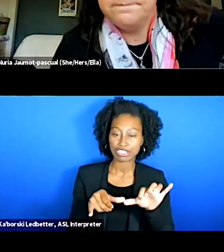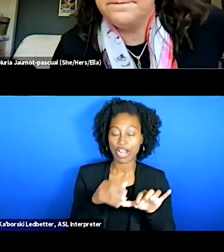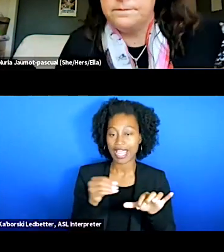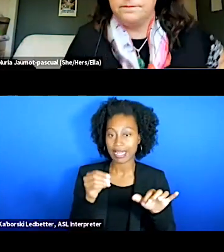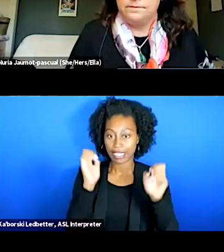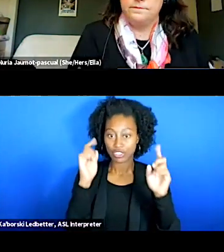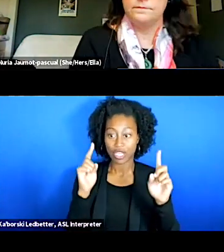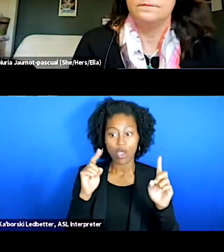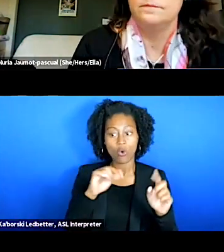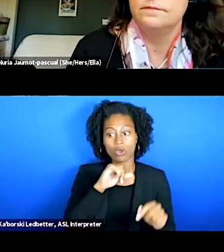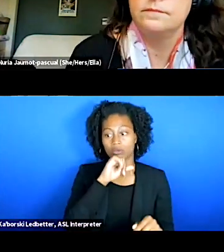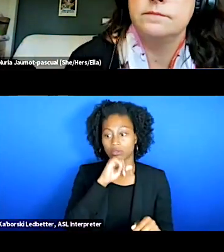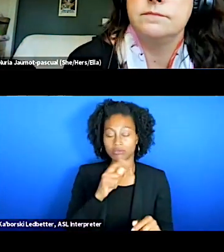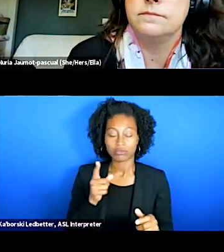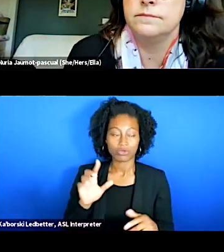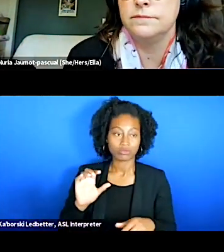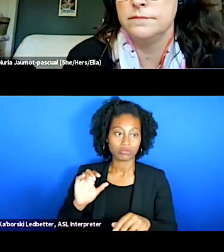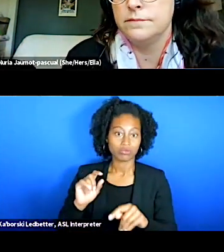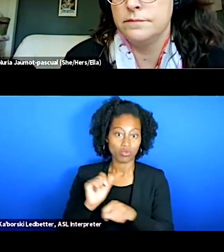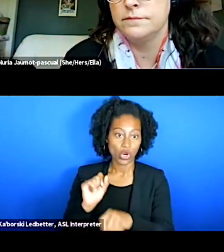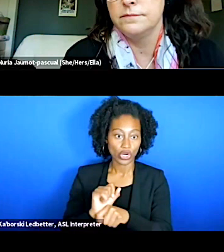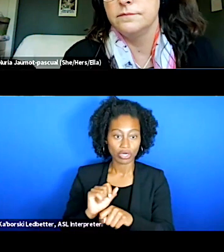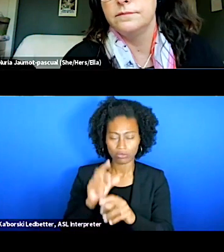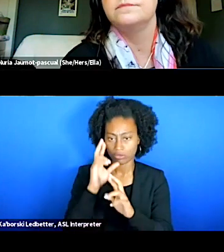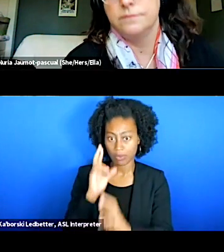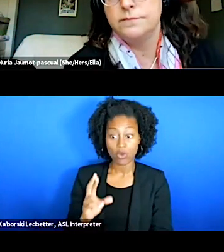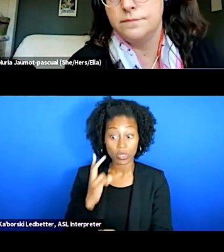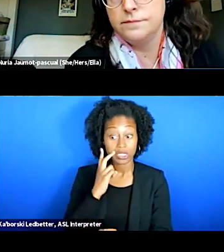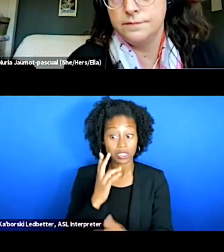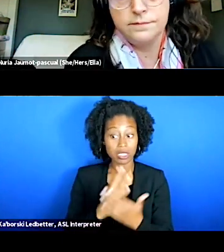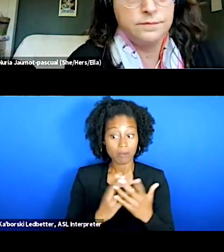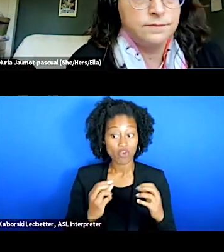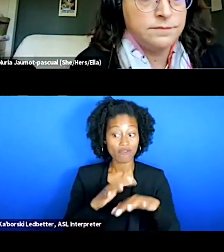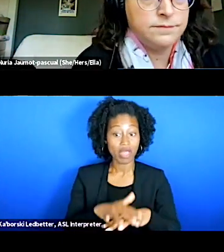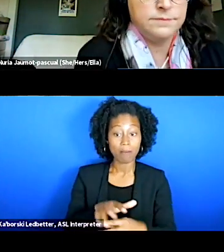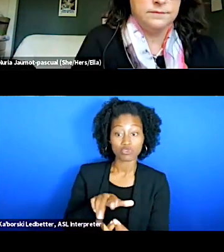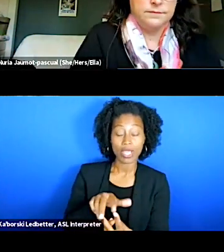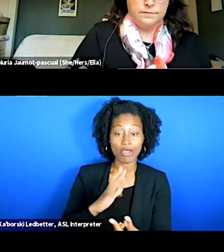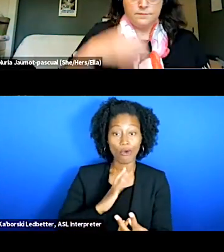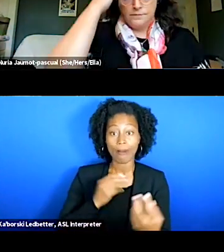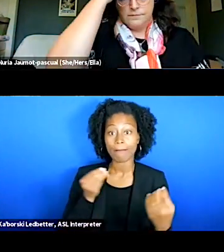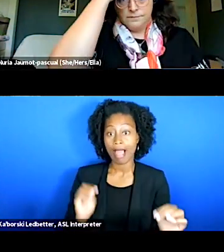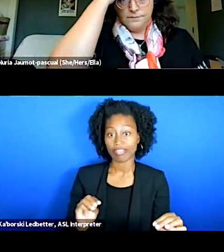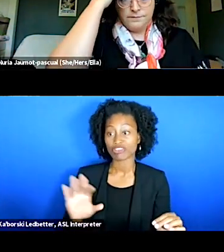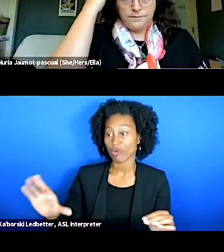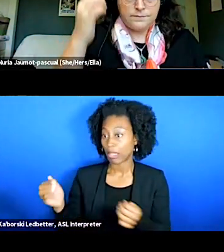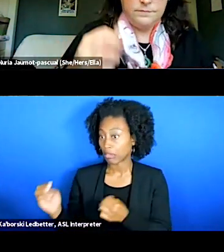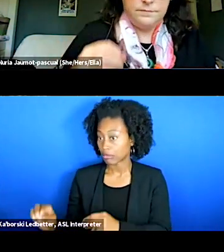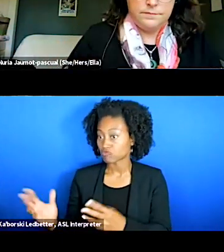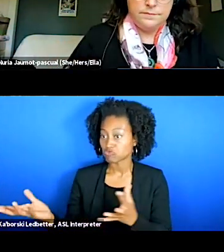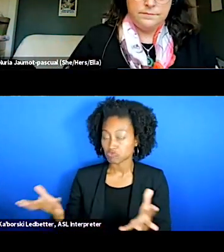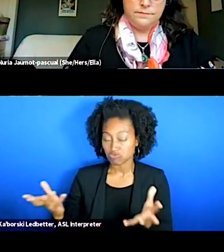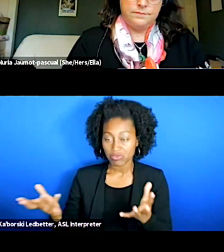that she and her team do, and we see a lot of overlap between our methods. I would